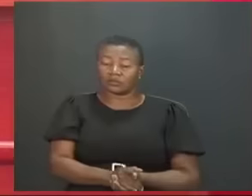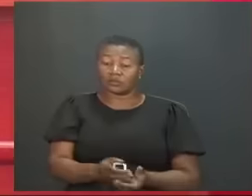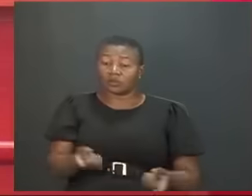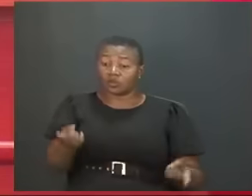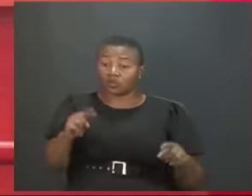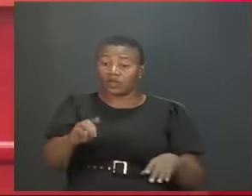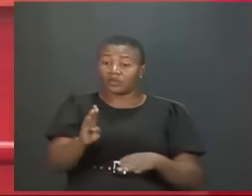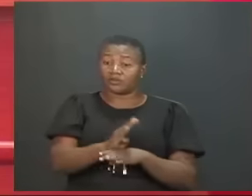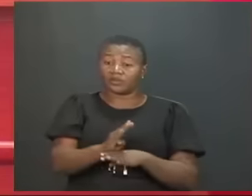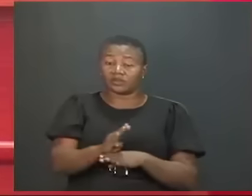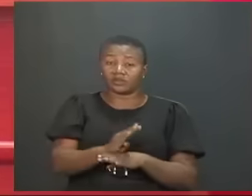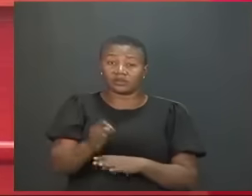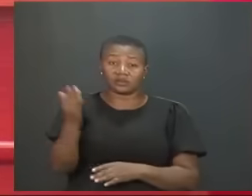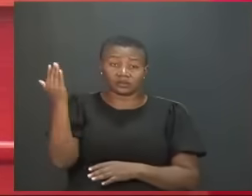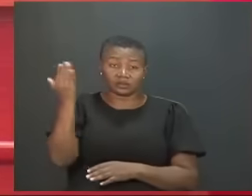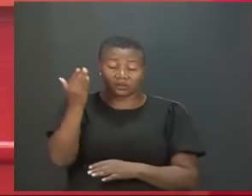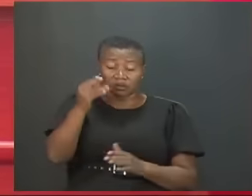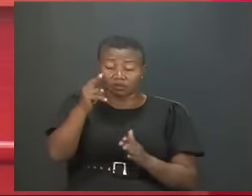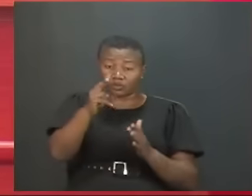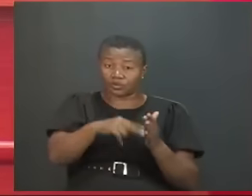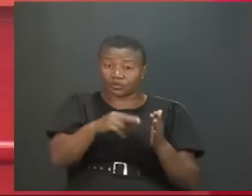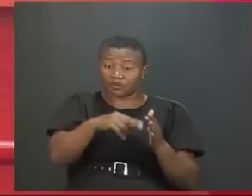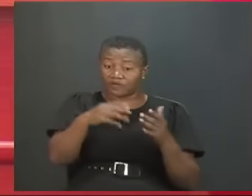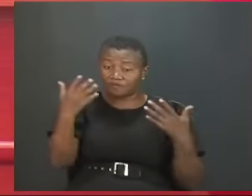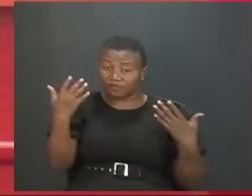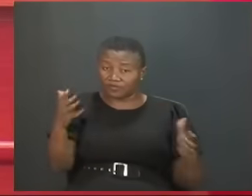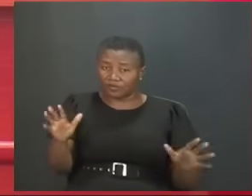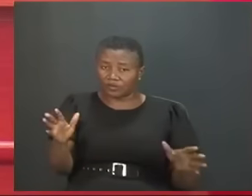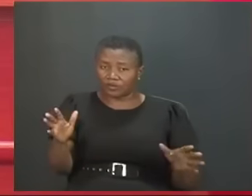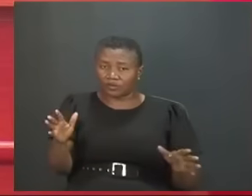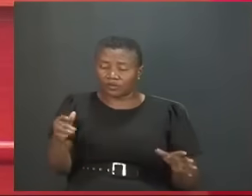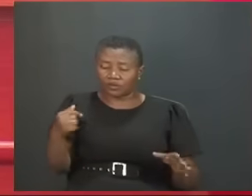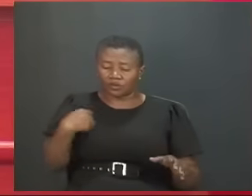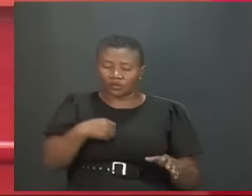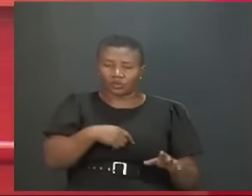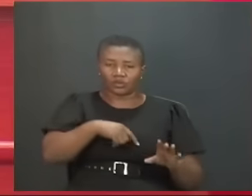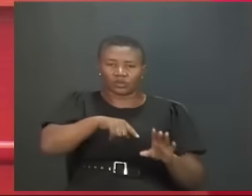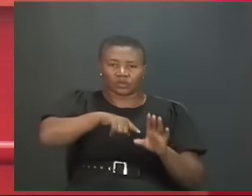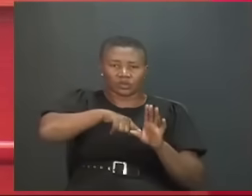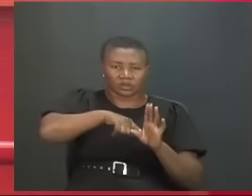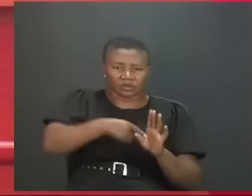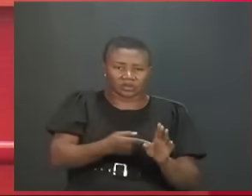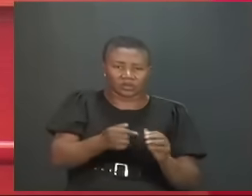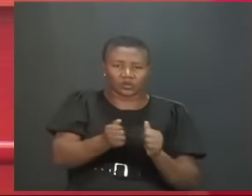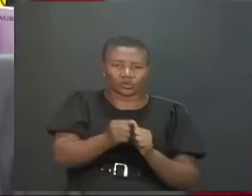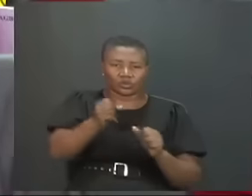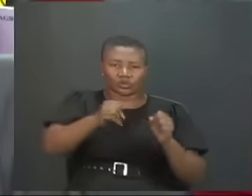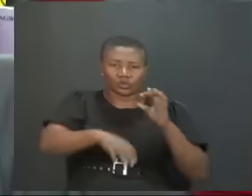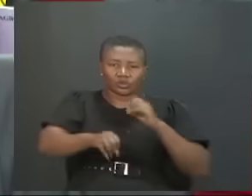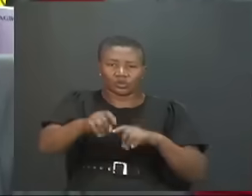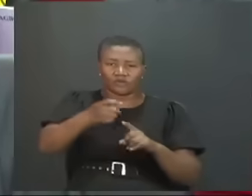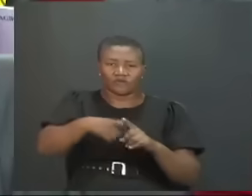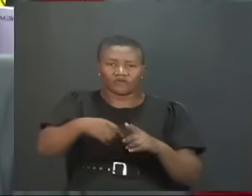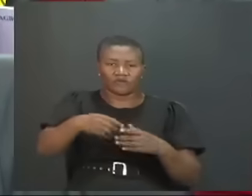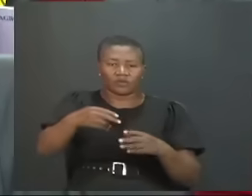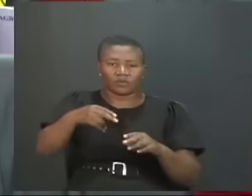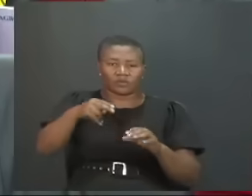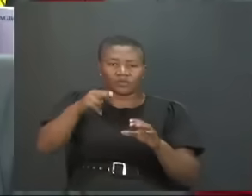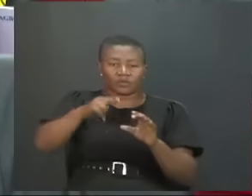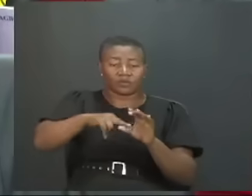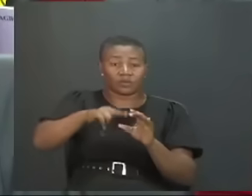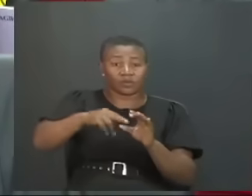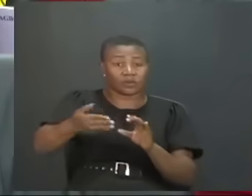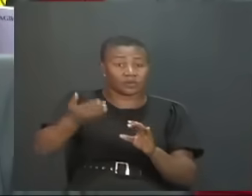statement is read, we start with comments from backbenchers. That is so, I agree. To